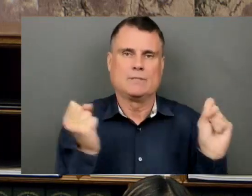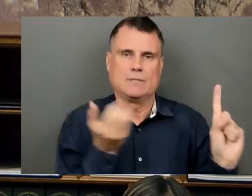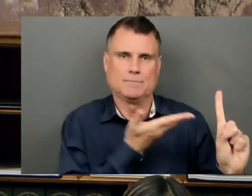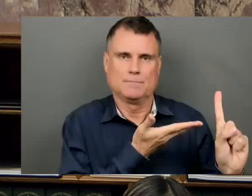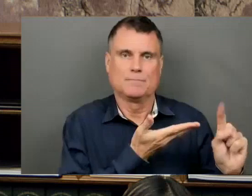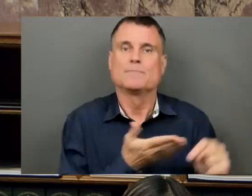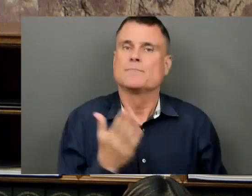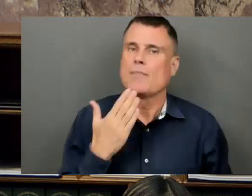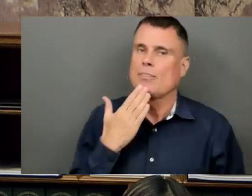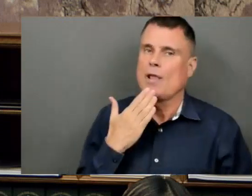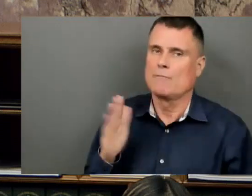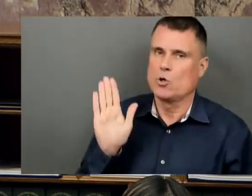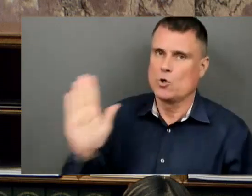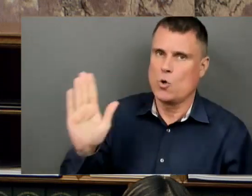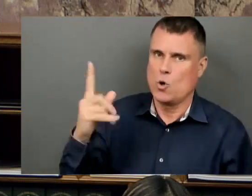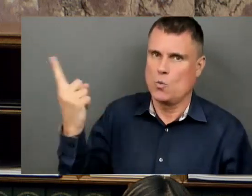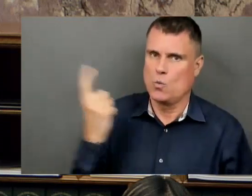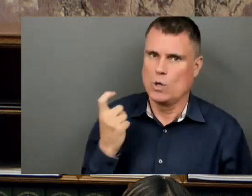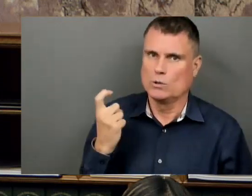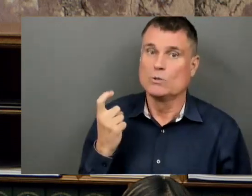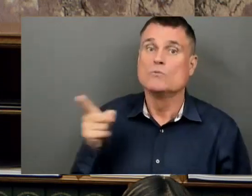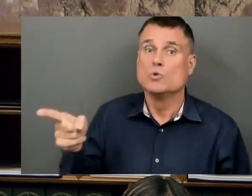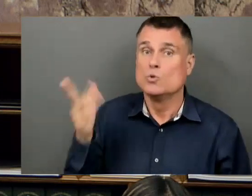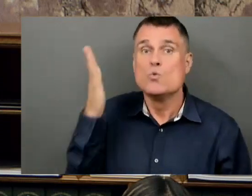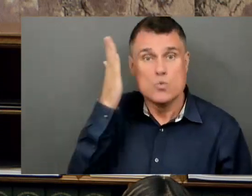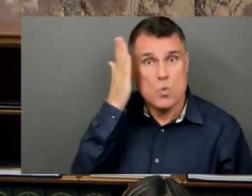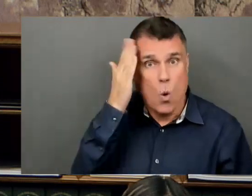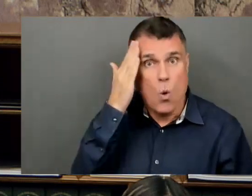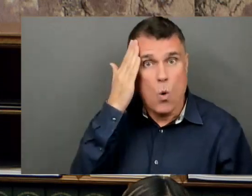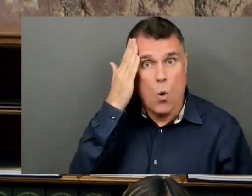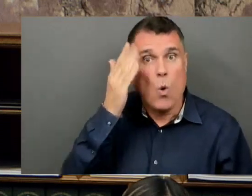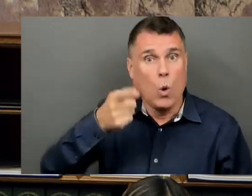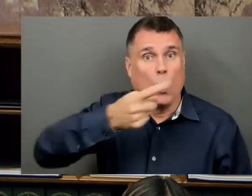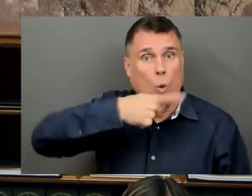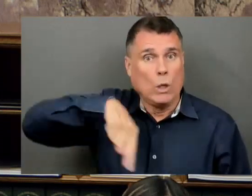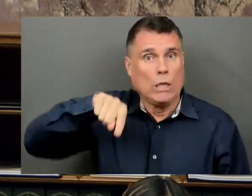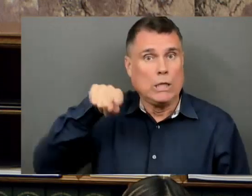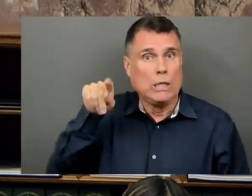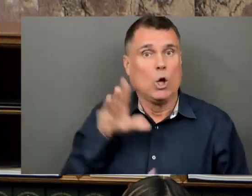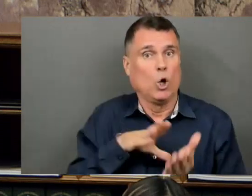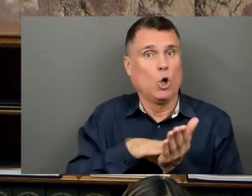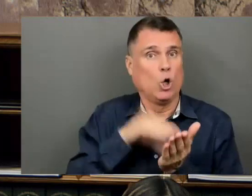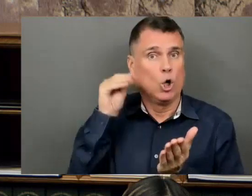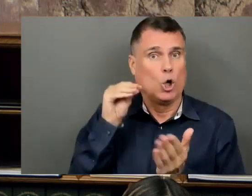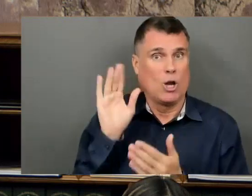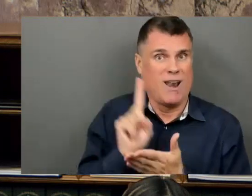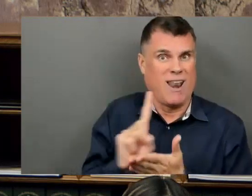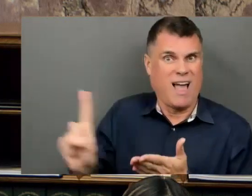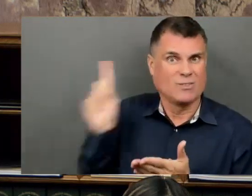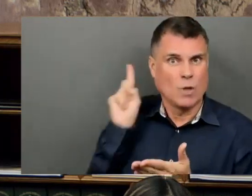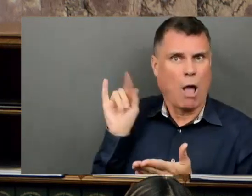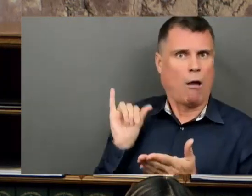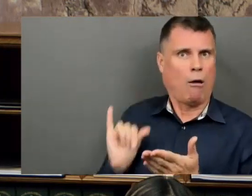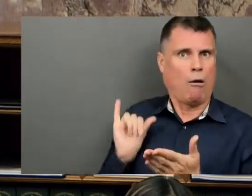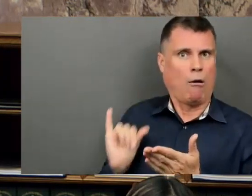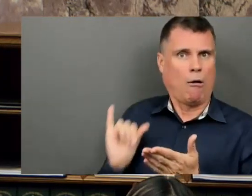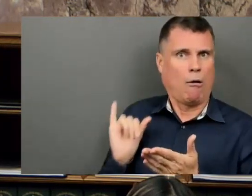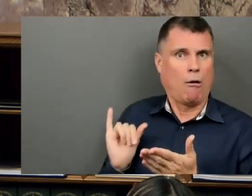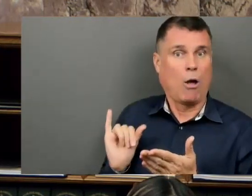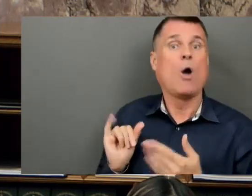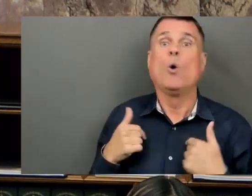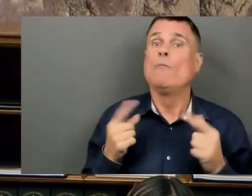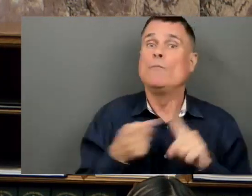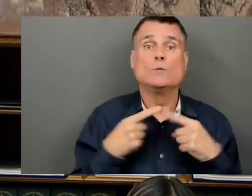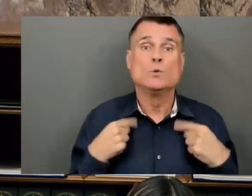this came to our attention last week, the first thing I did was, one, express our extreme disgust and anger at